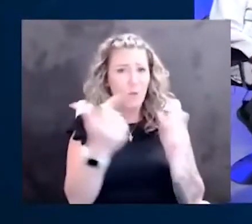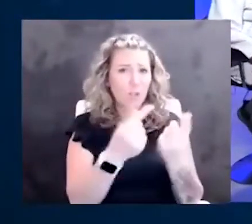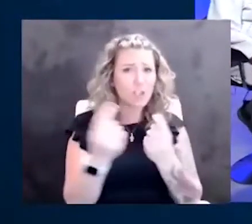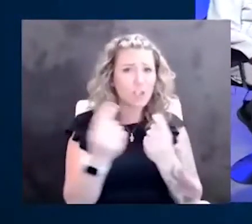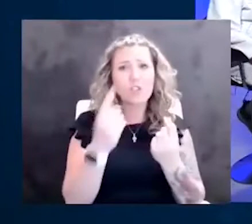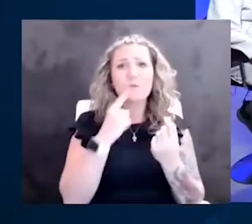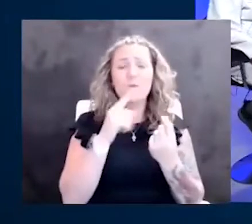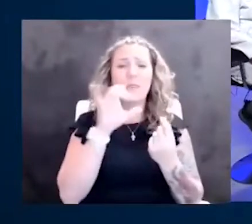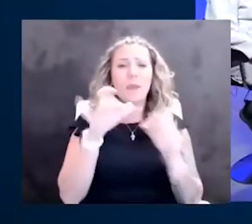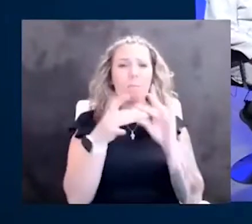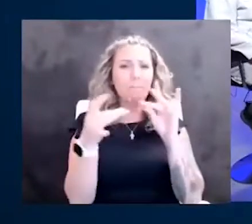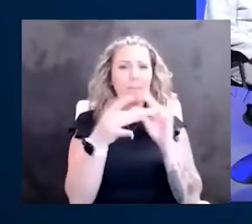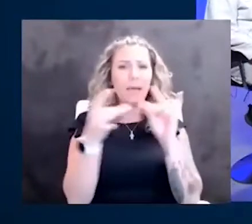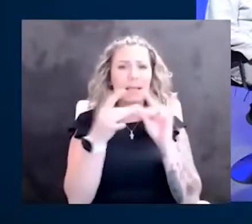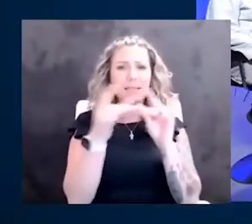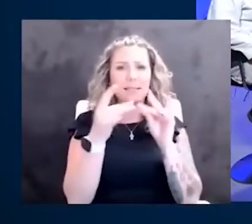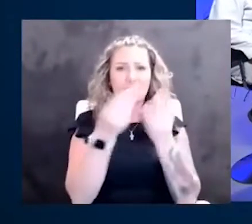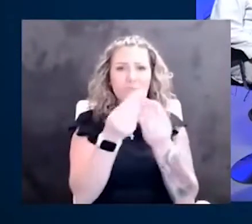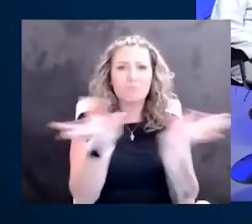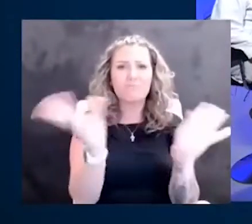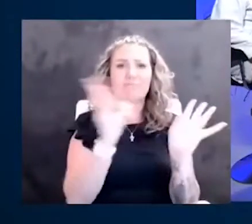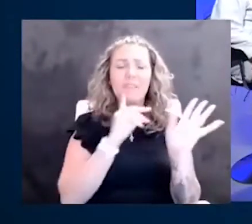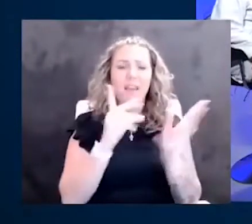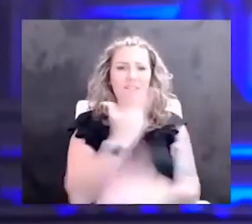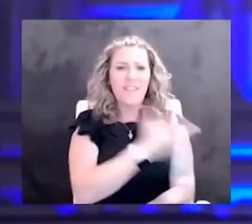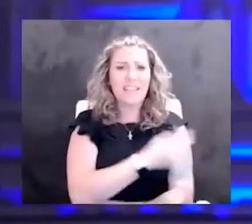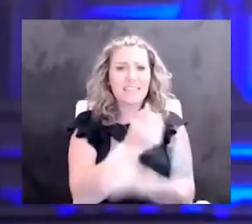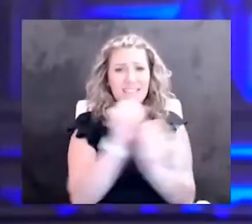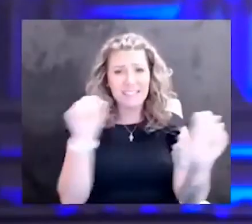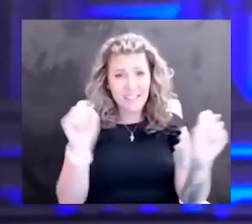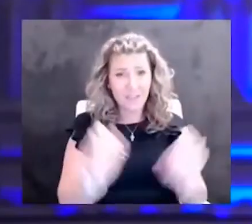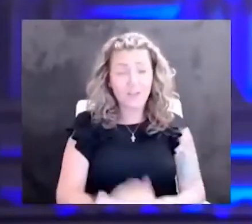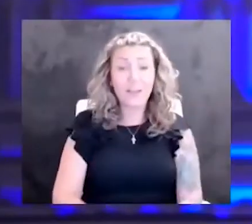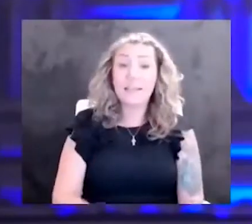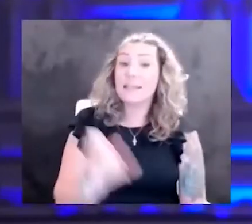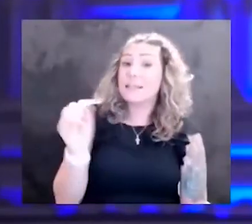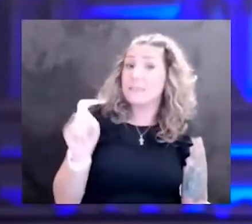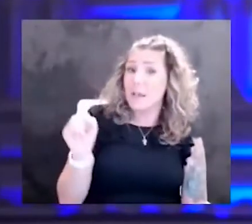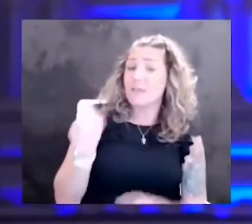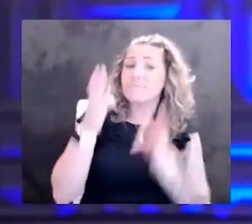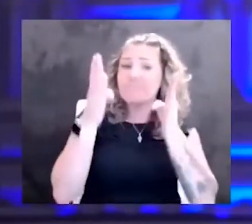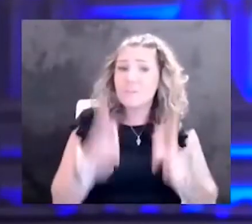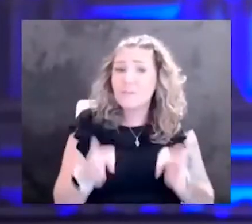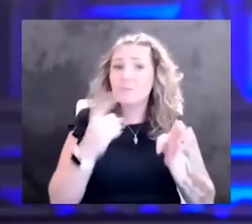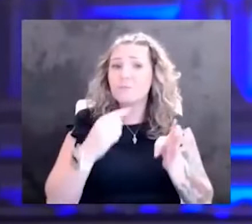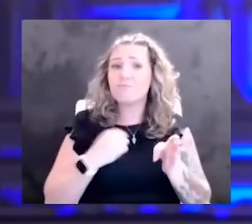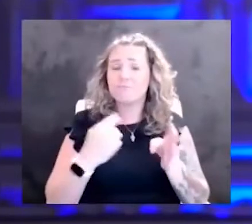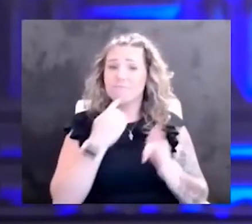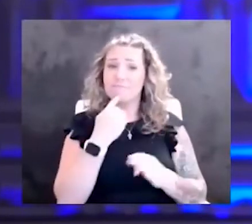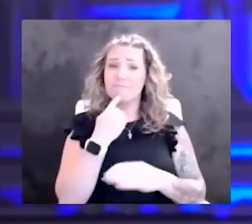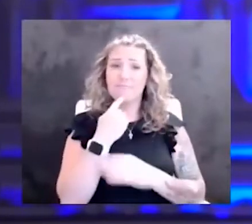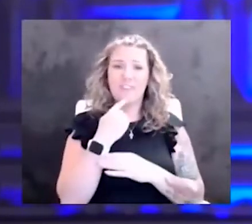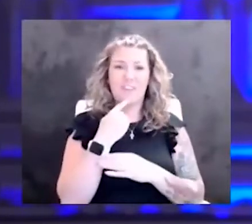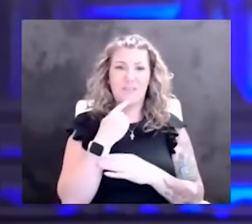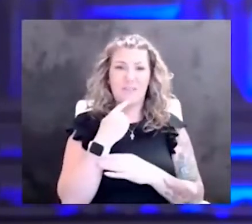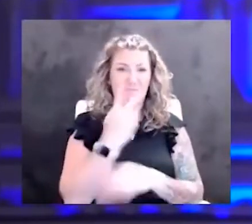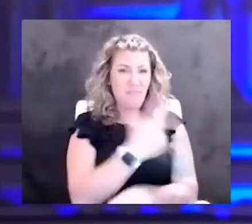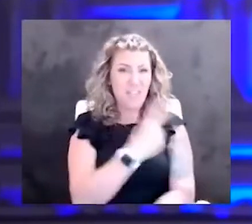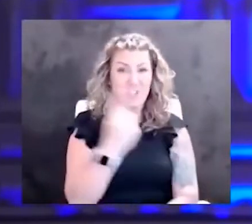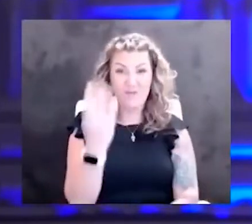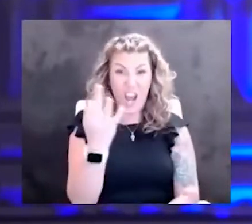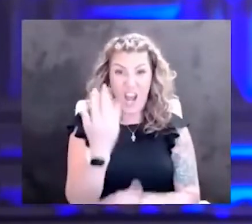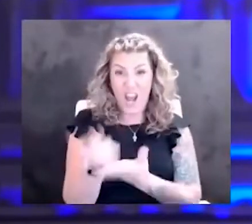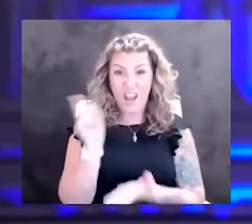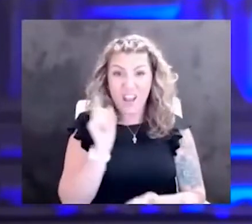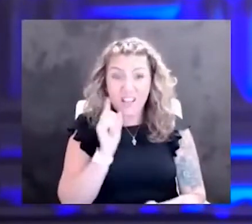out? Vaccines are the way we get safe. Yeah, I think individually, again, I said, I had a patient even on Friday that didn't want it